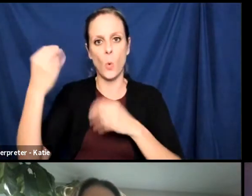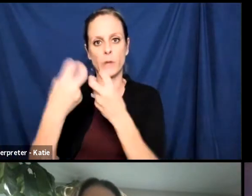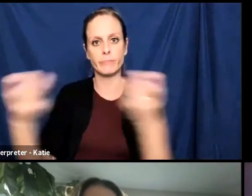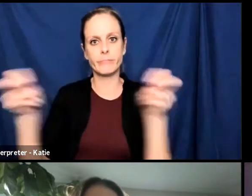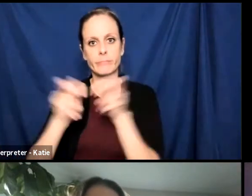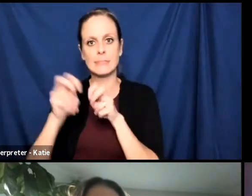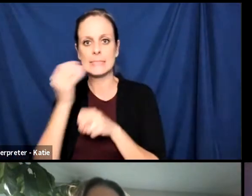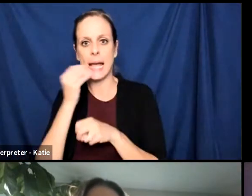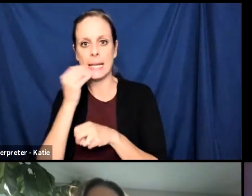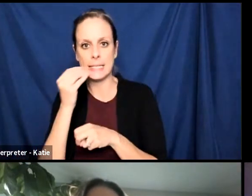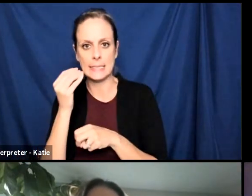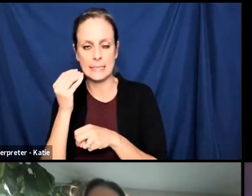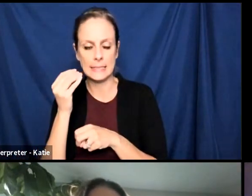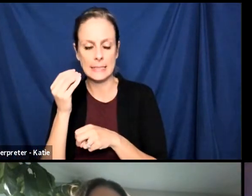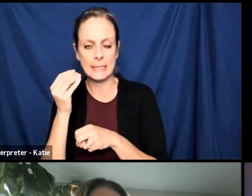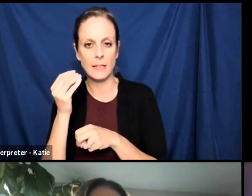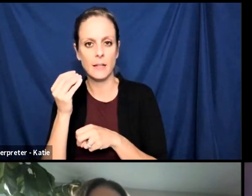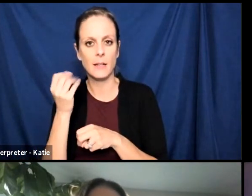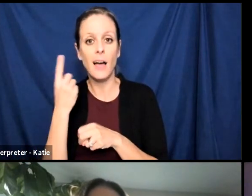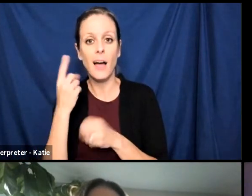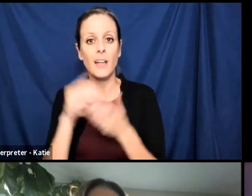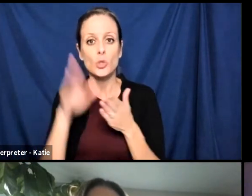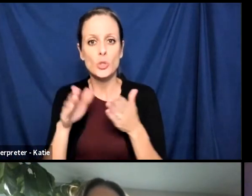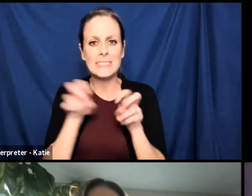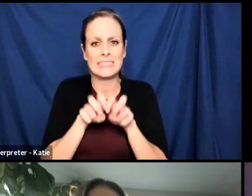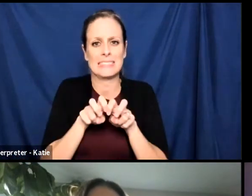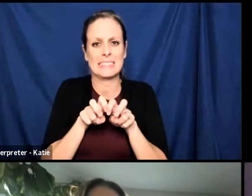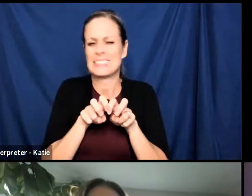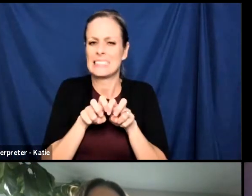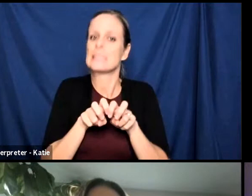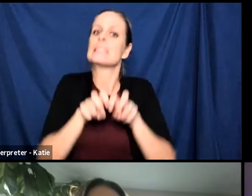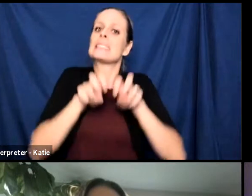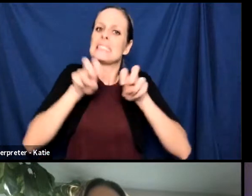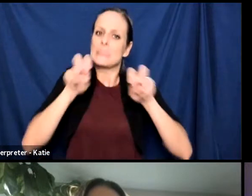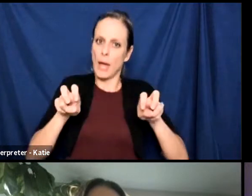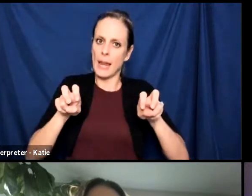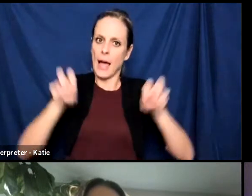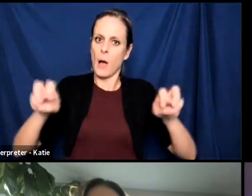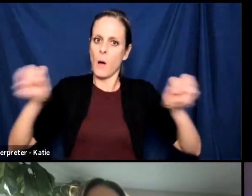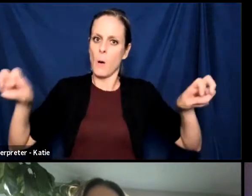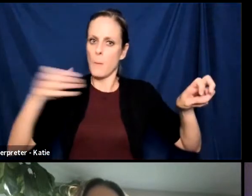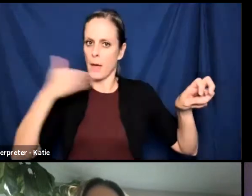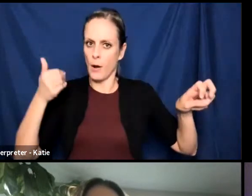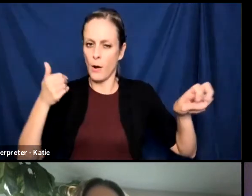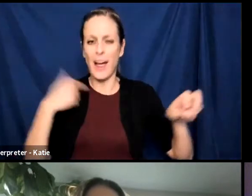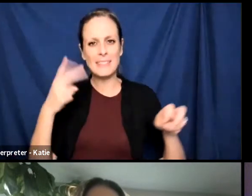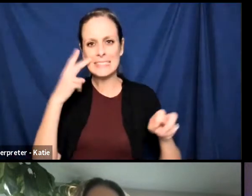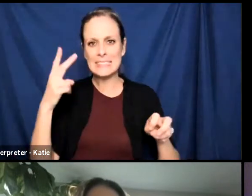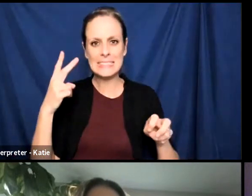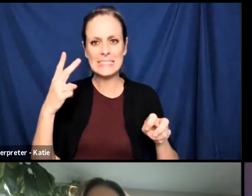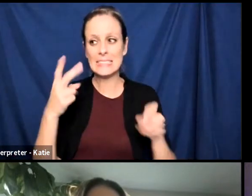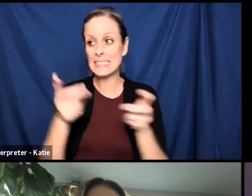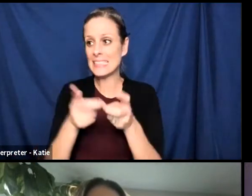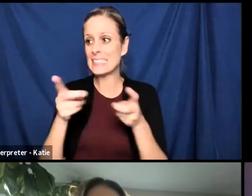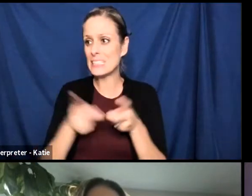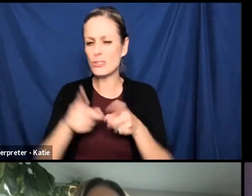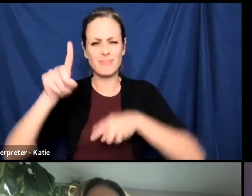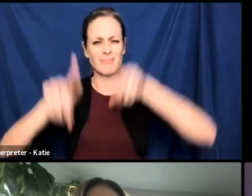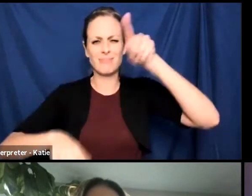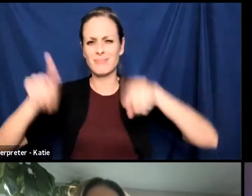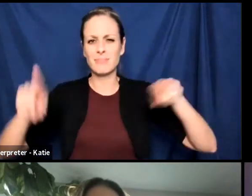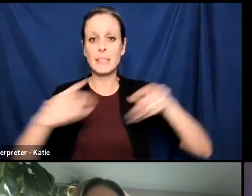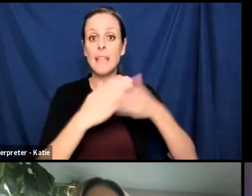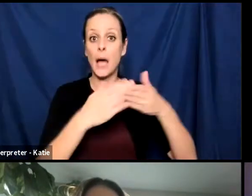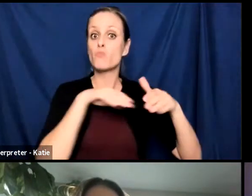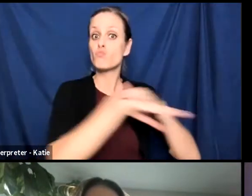students can spread out. And it's just, I've seen inequities in the district with access